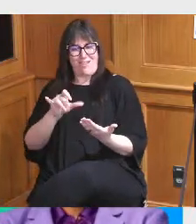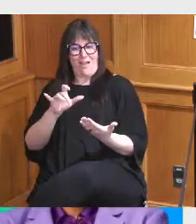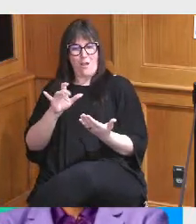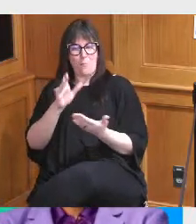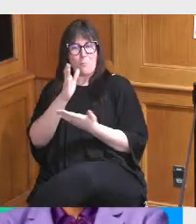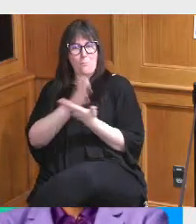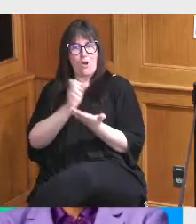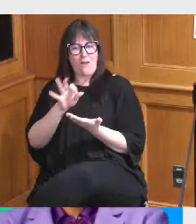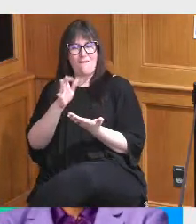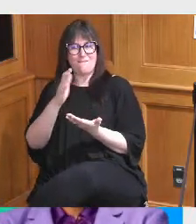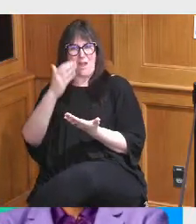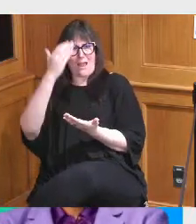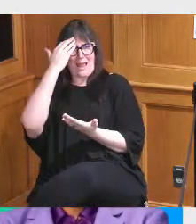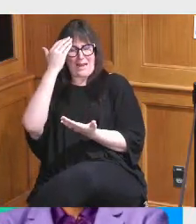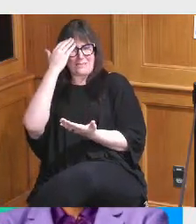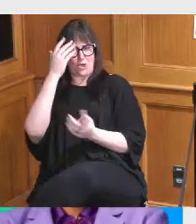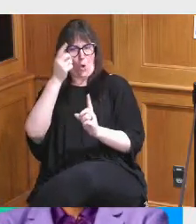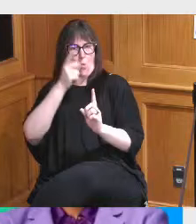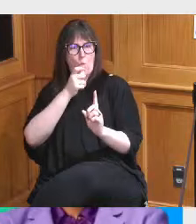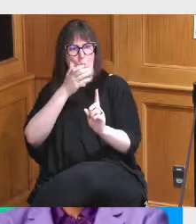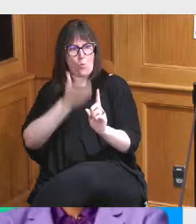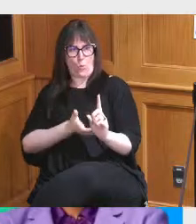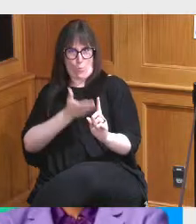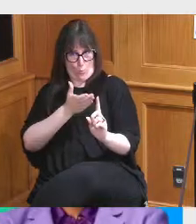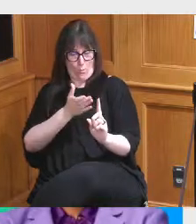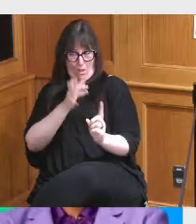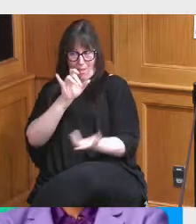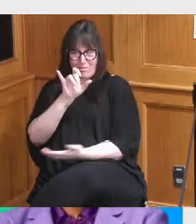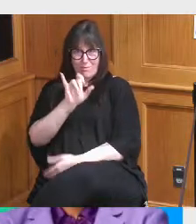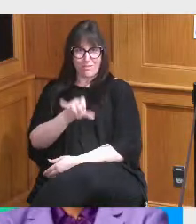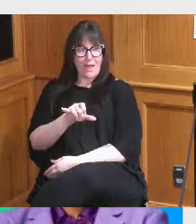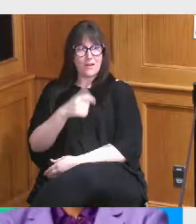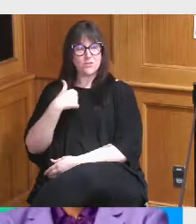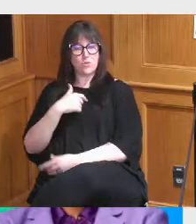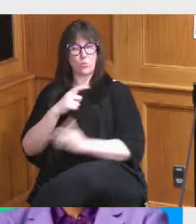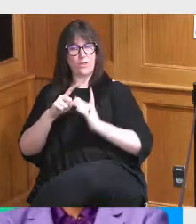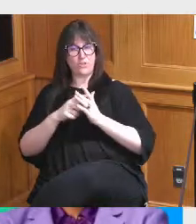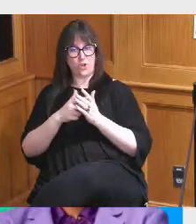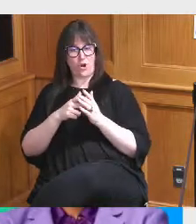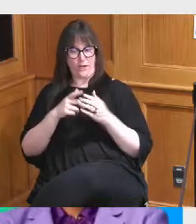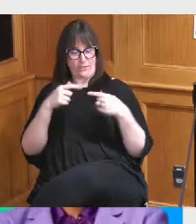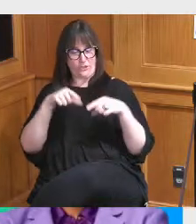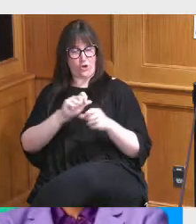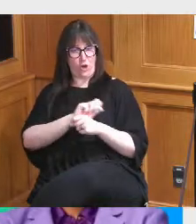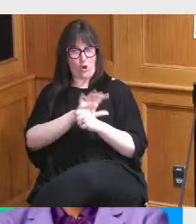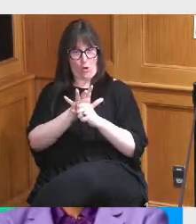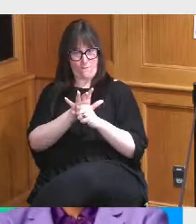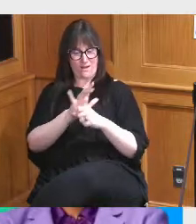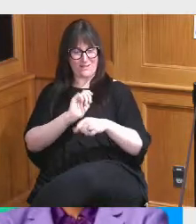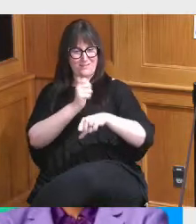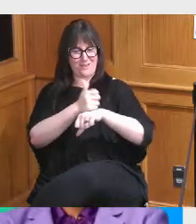initiative. And what that is, we started it during COVID and setting up meetings with purchasing